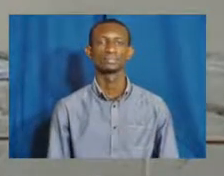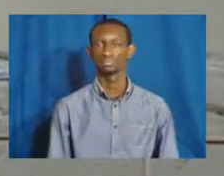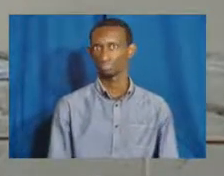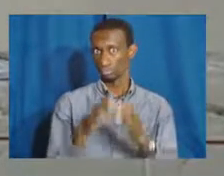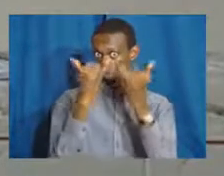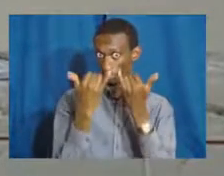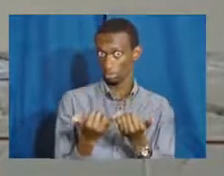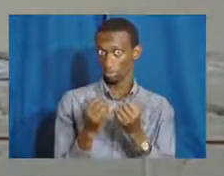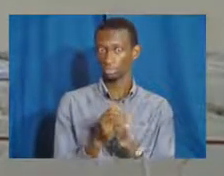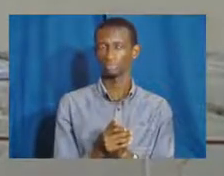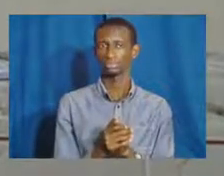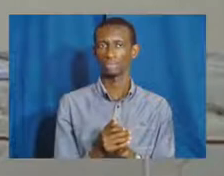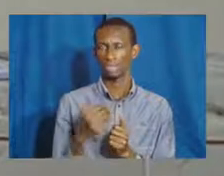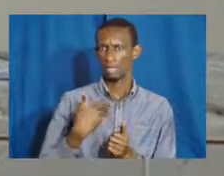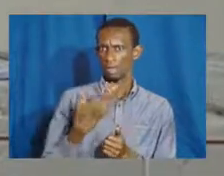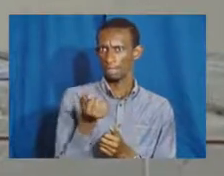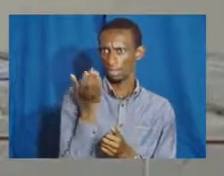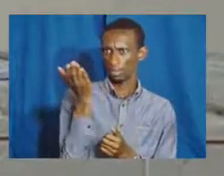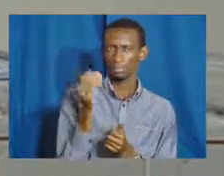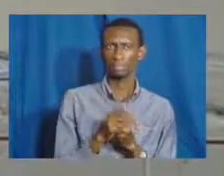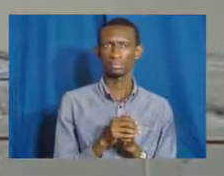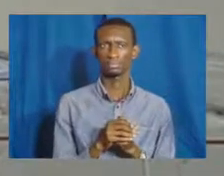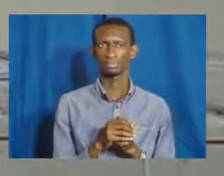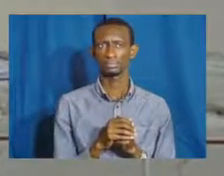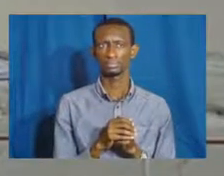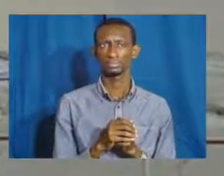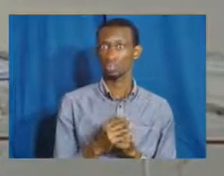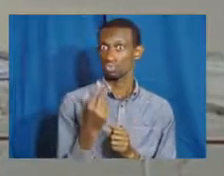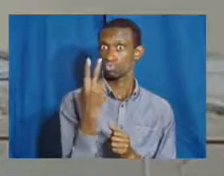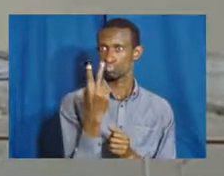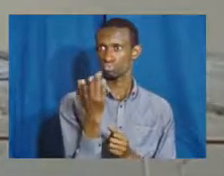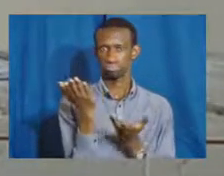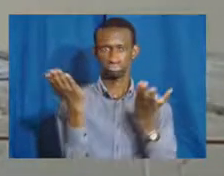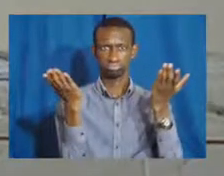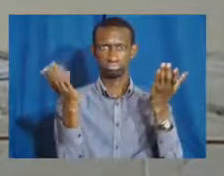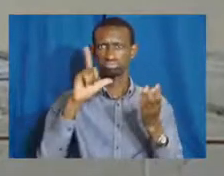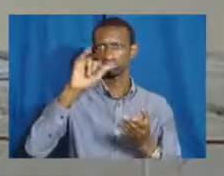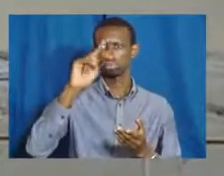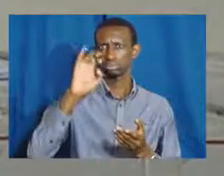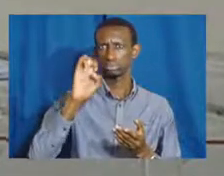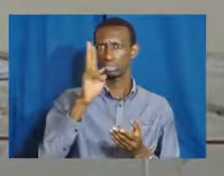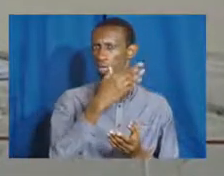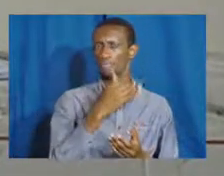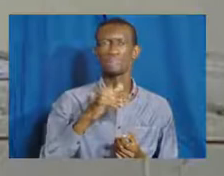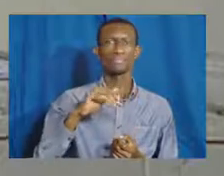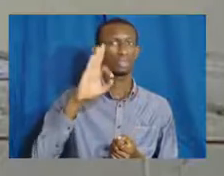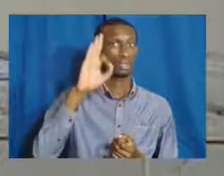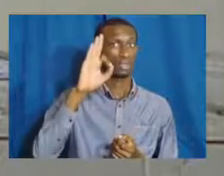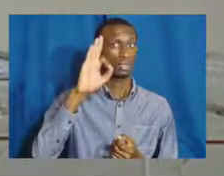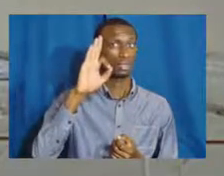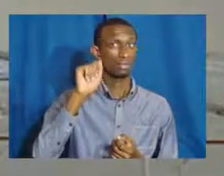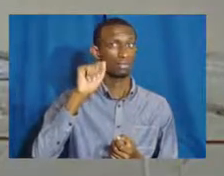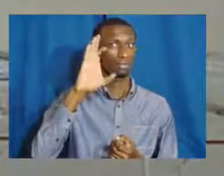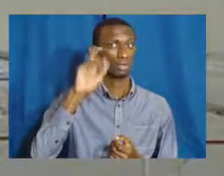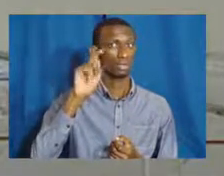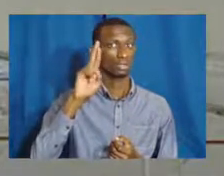Now, there we have two linear factors. You can have more than two